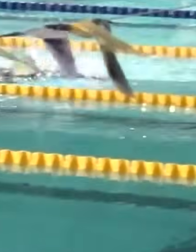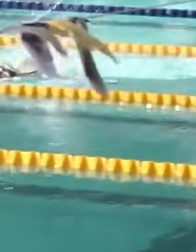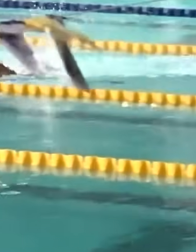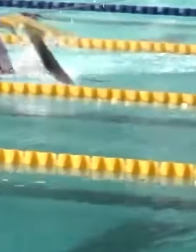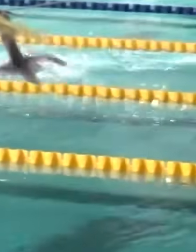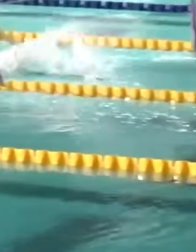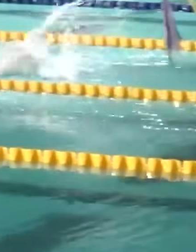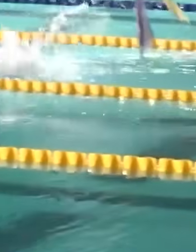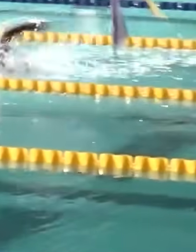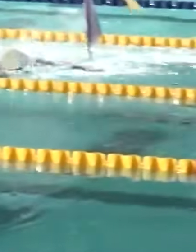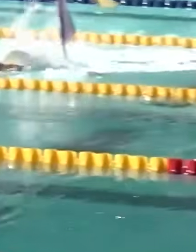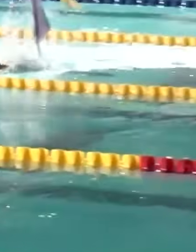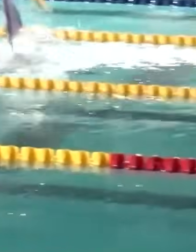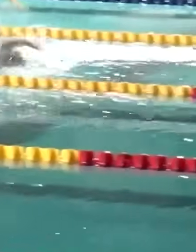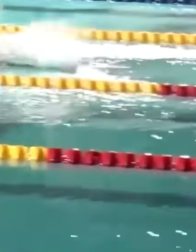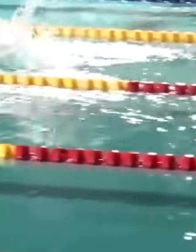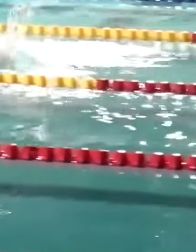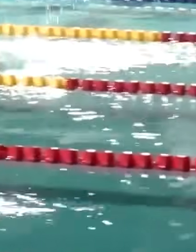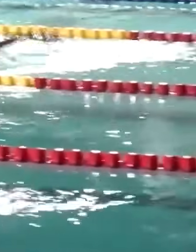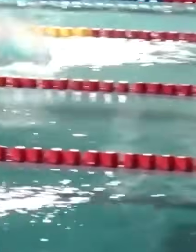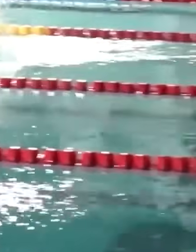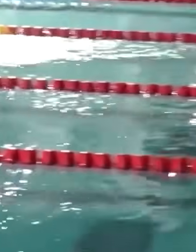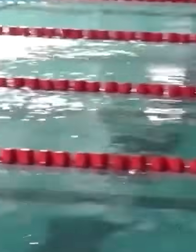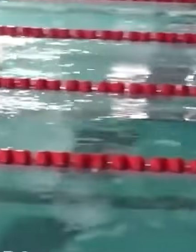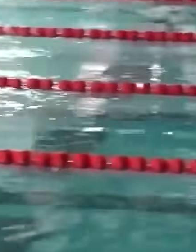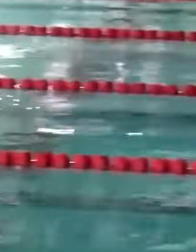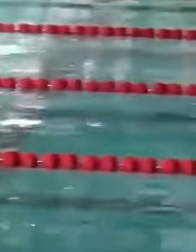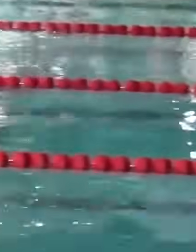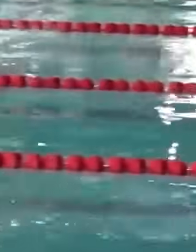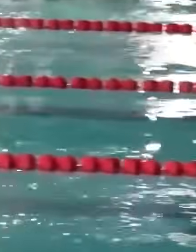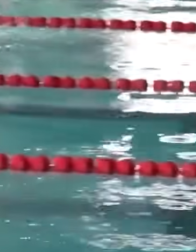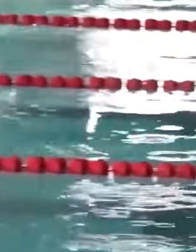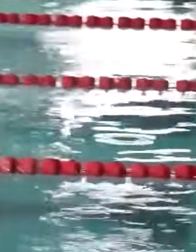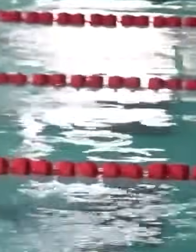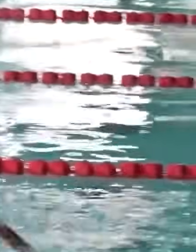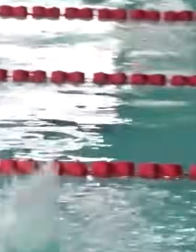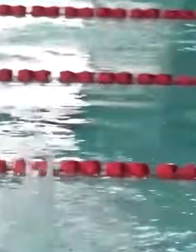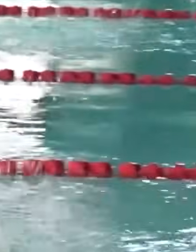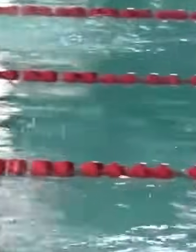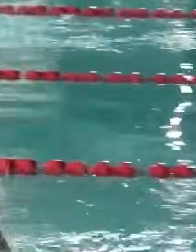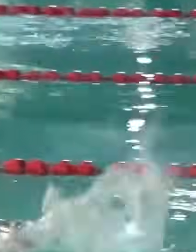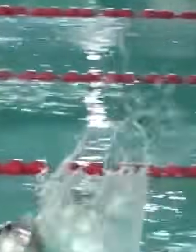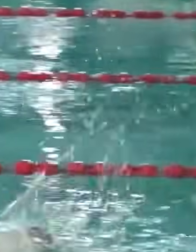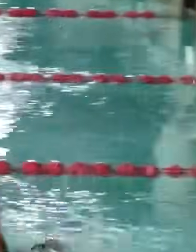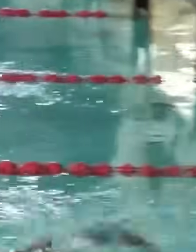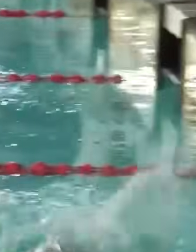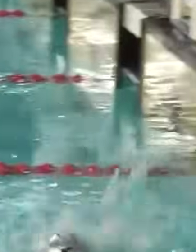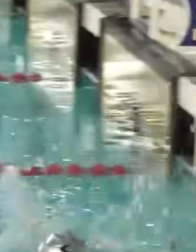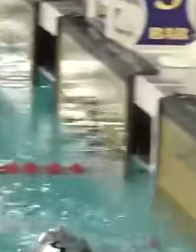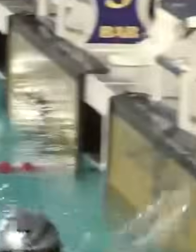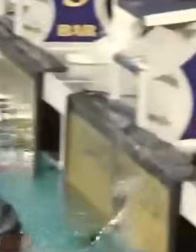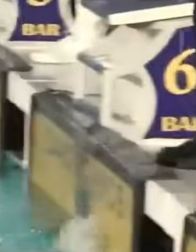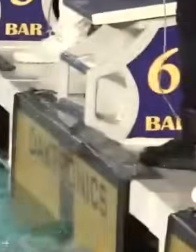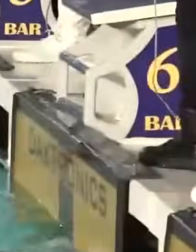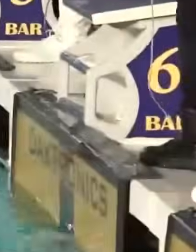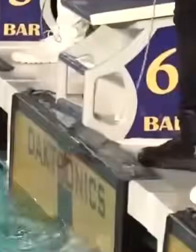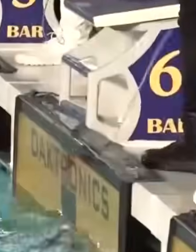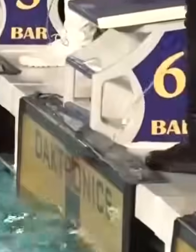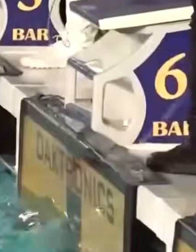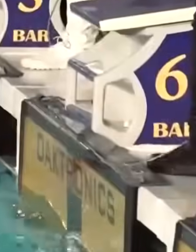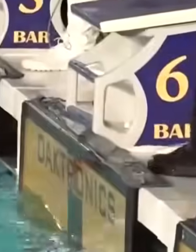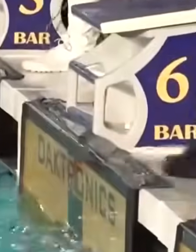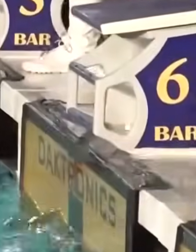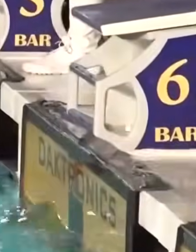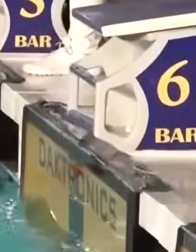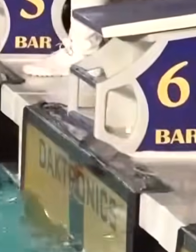28.08 seconds. Polius second, 3 minutes 28.42, and third Coppin, 3 minutes 29.10